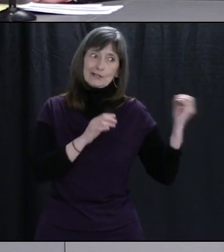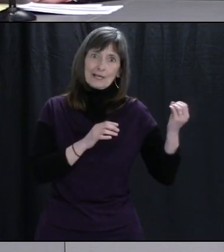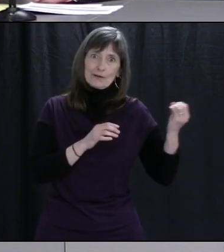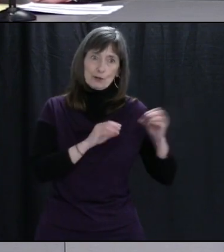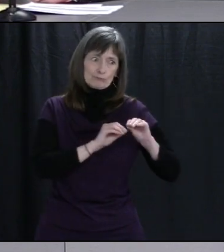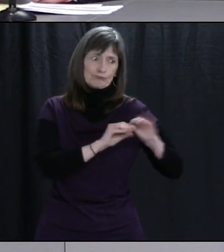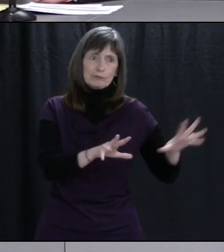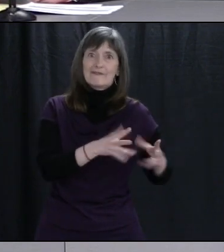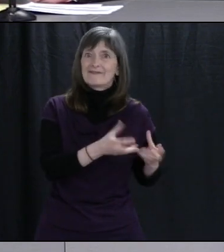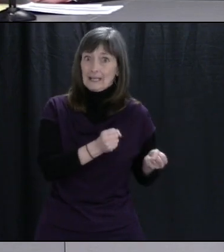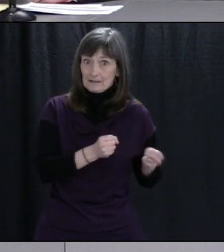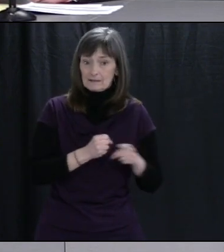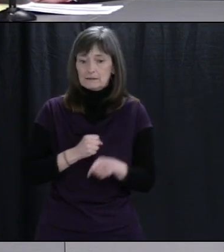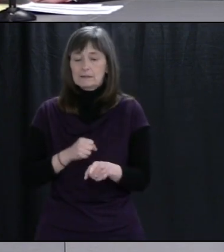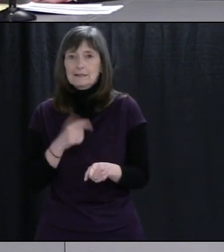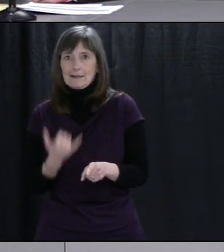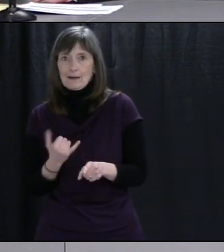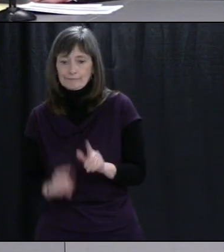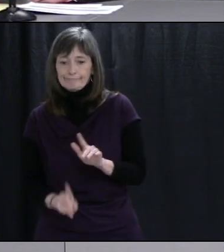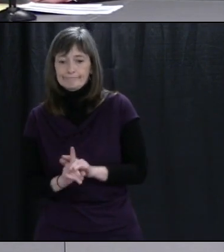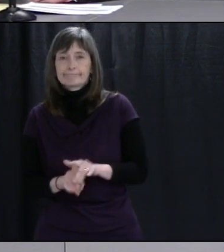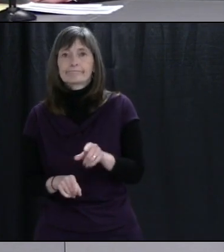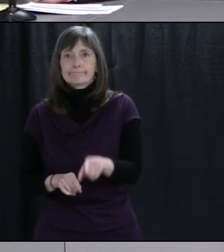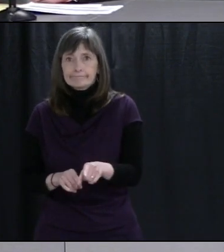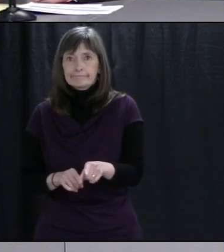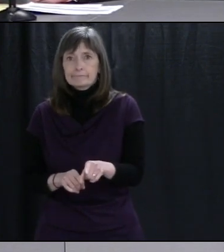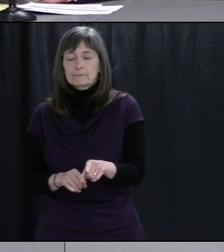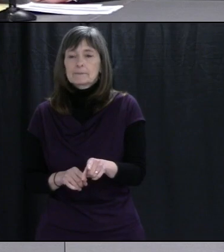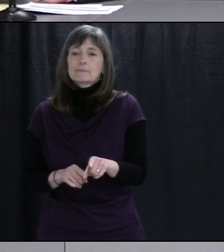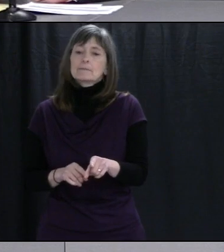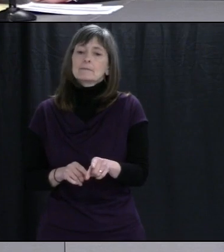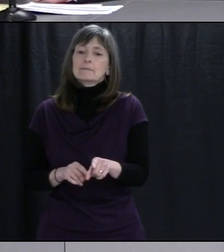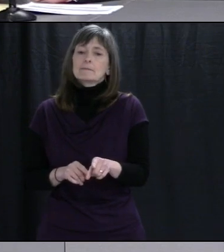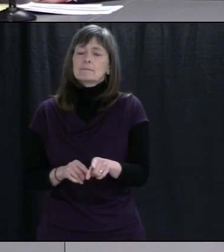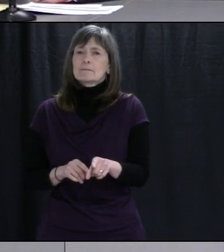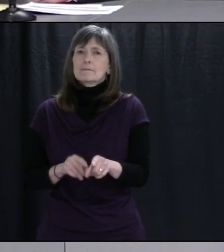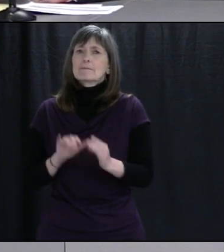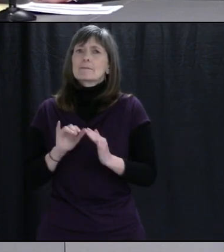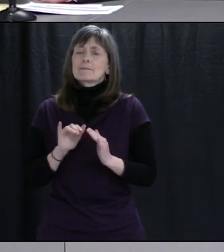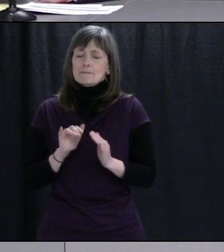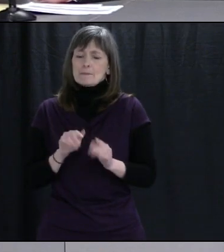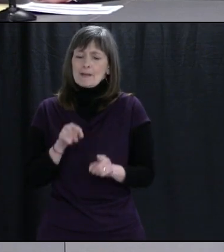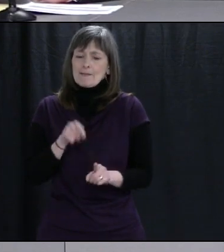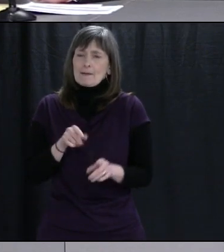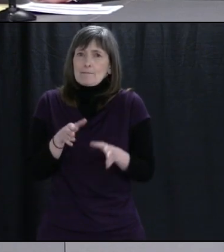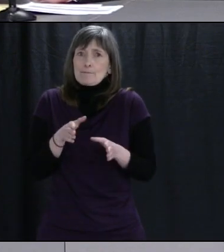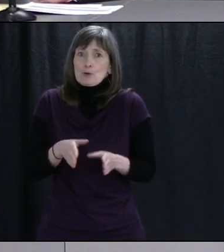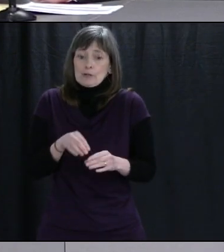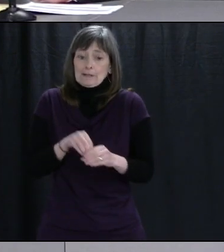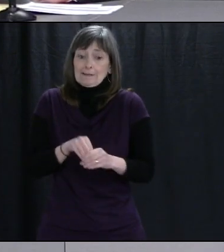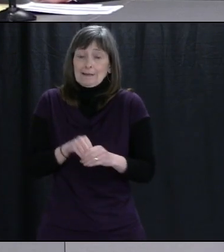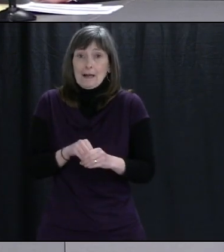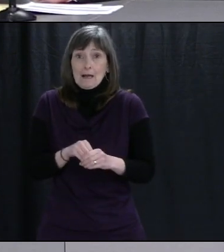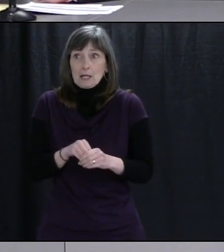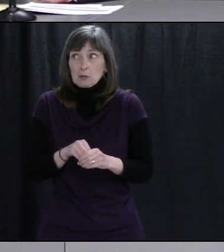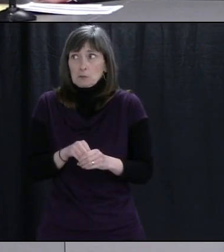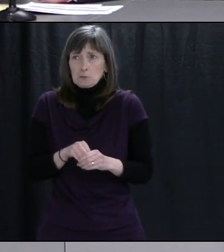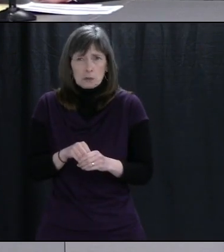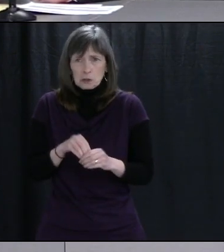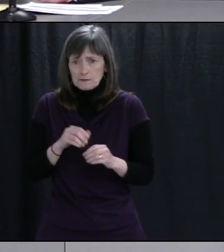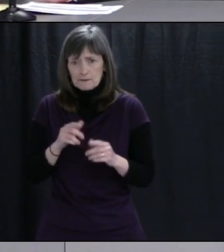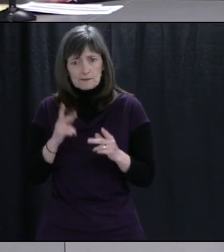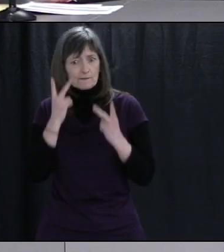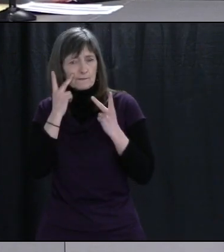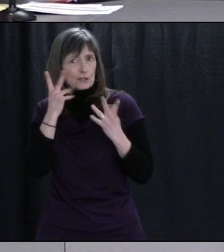are very vulnerable populations. Can you speak to how this person may have contracted the disease, considering visitors aren't allowed? And what